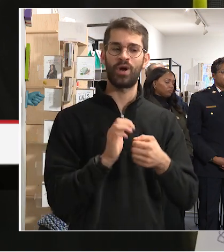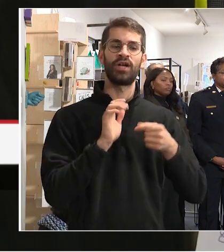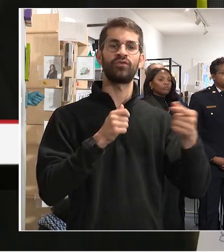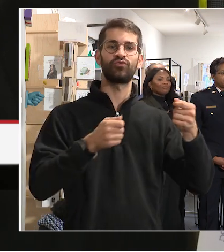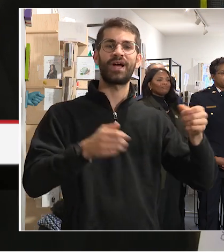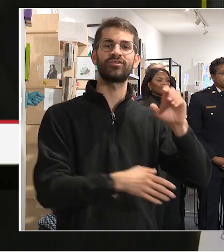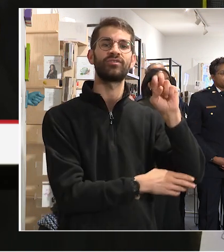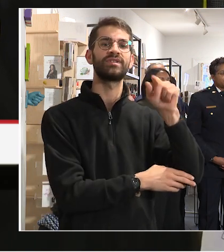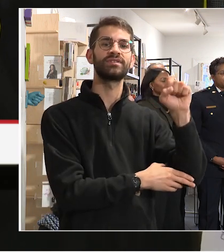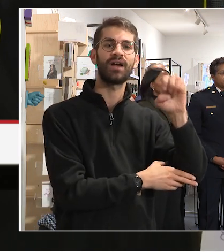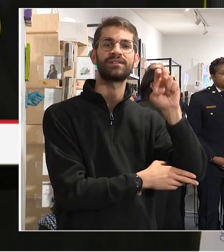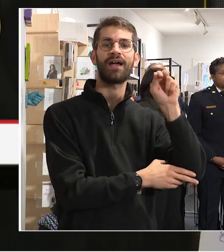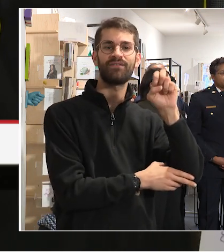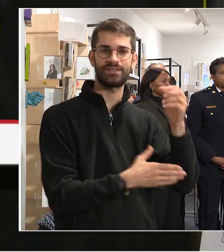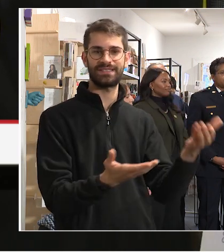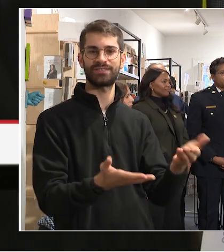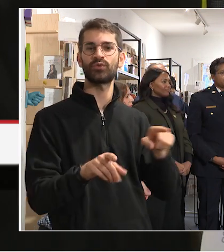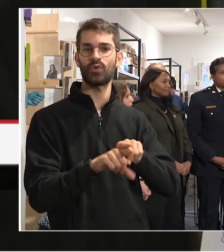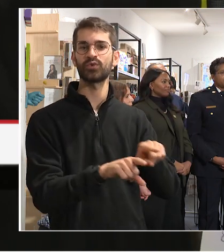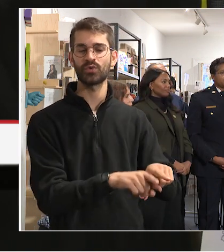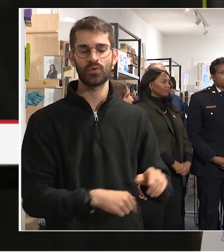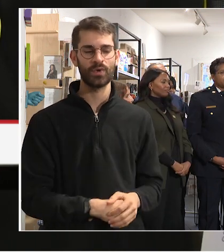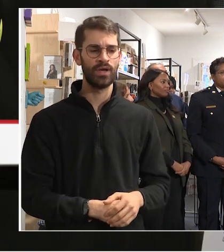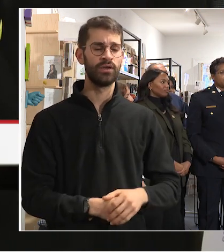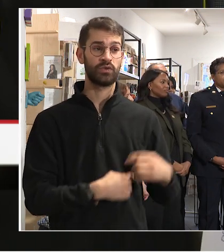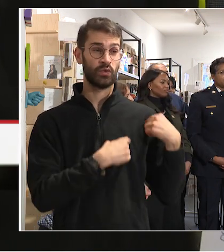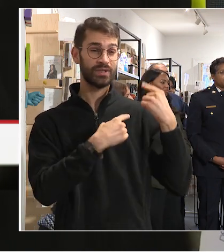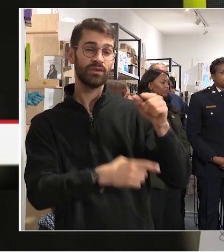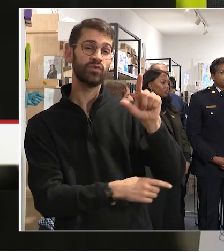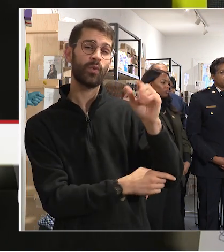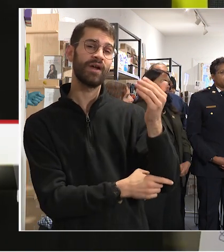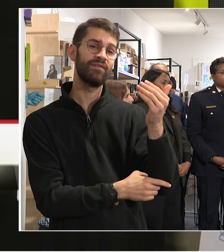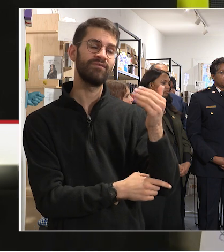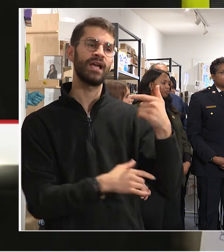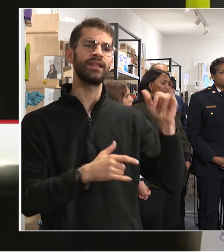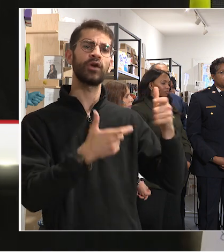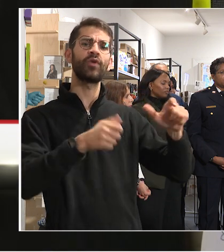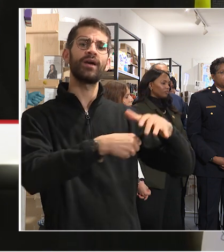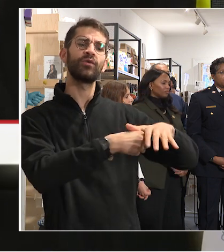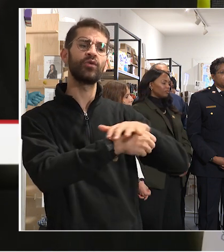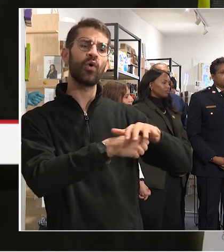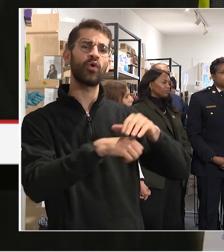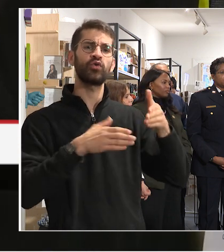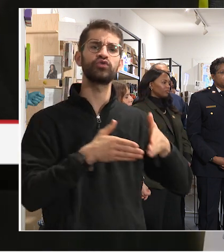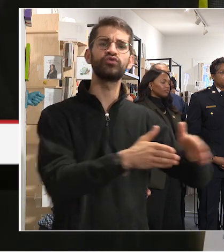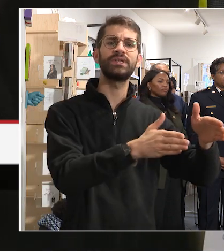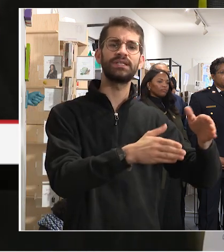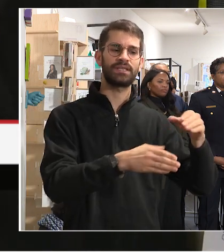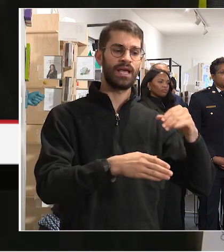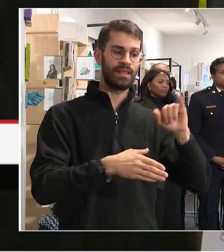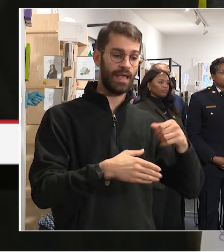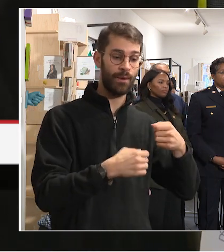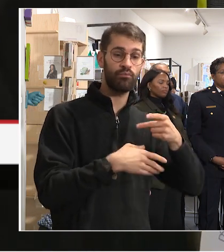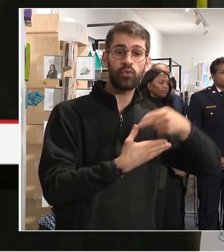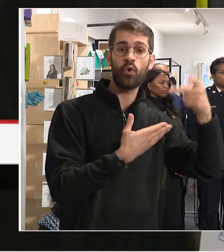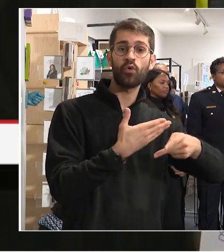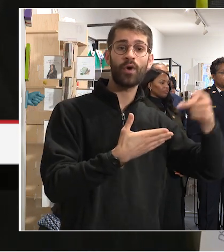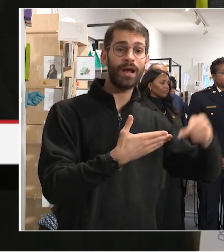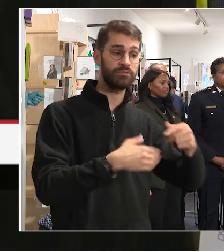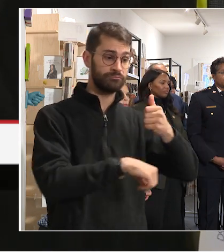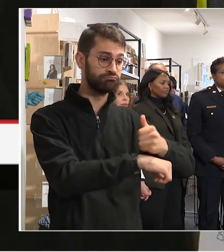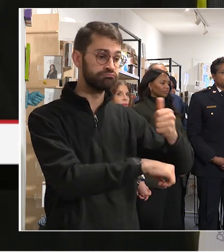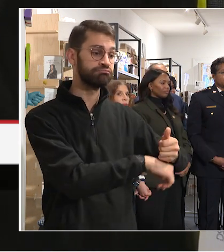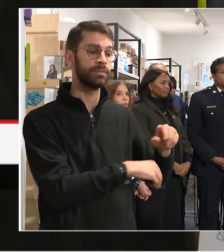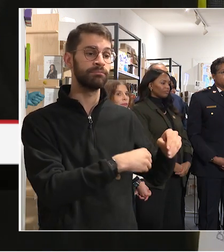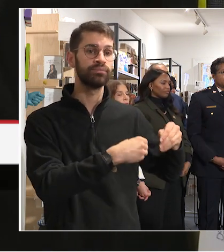since 2015, the Great Streets Retail and Locally Made Manufacturing Grant Programs have awarded, listen to